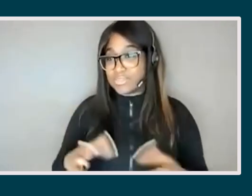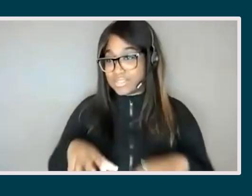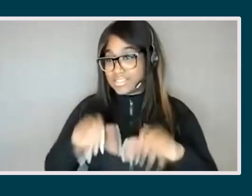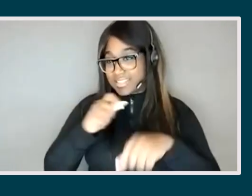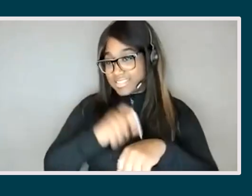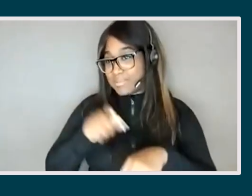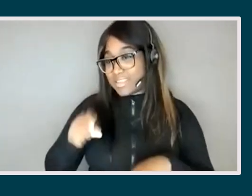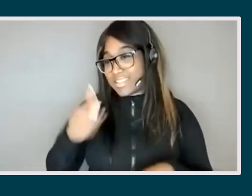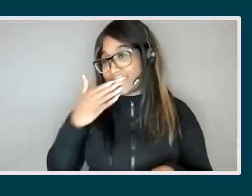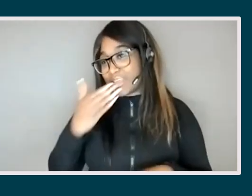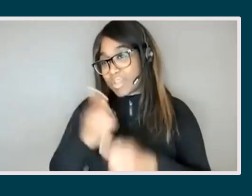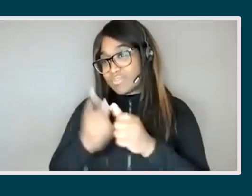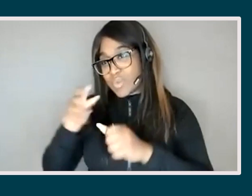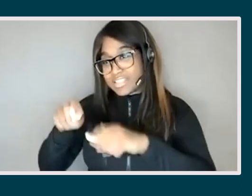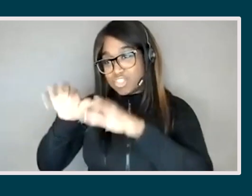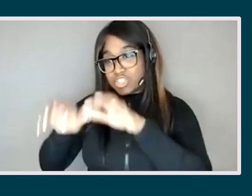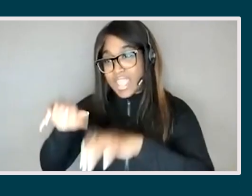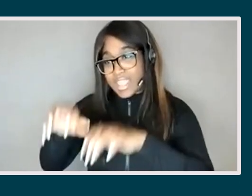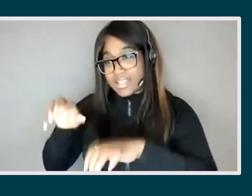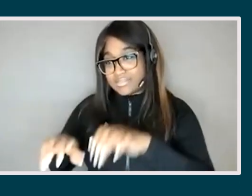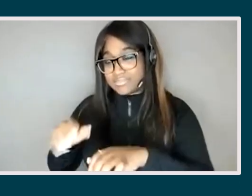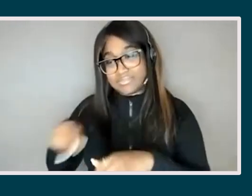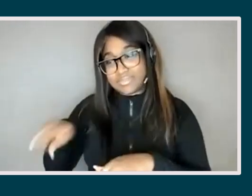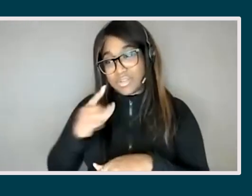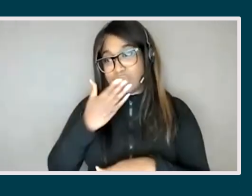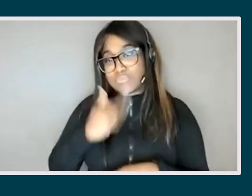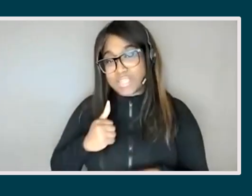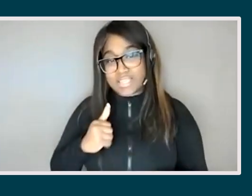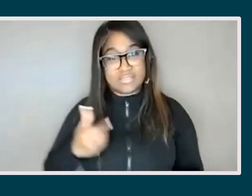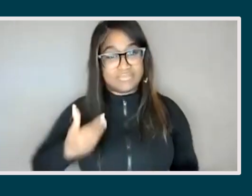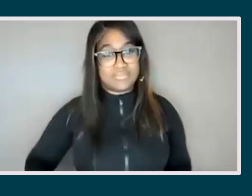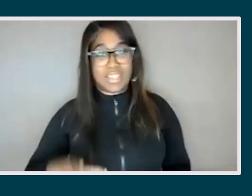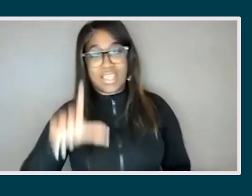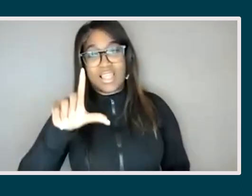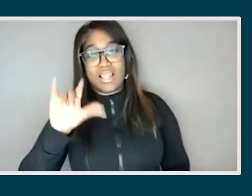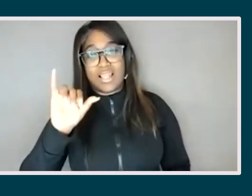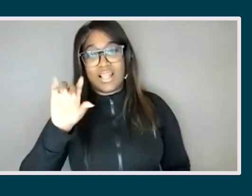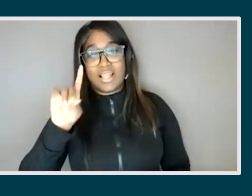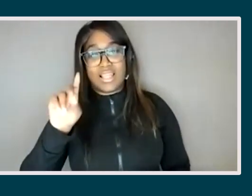sweet. This was Lindsey. Wow, Laura. I mean, obviously, yes,